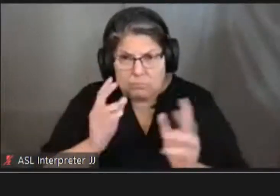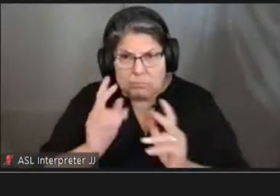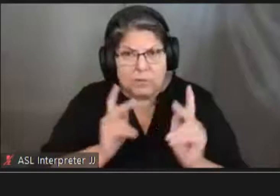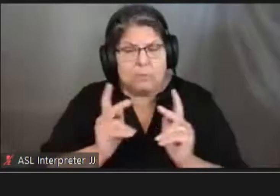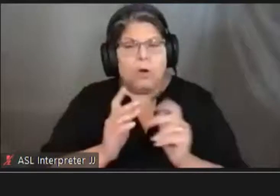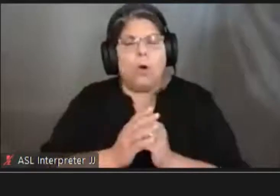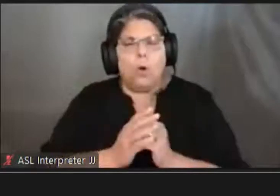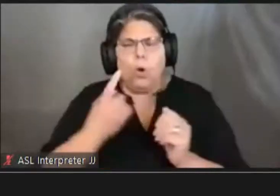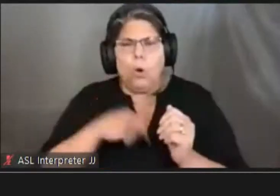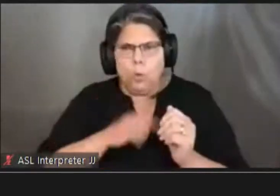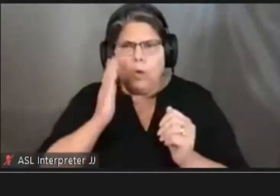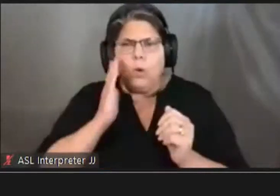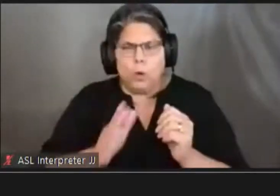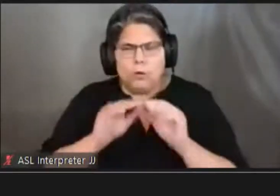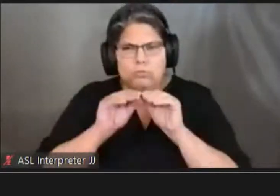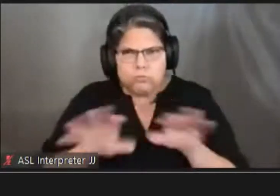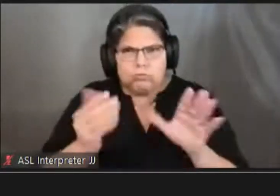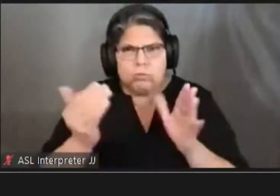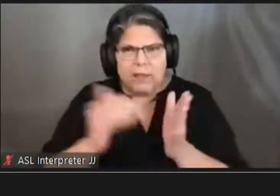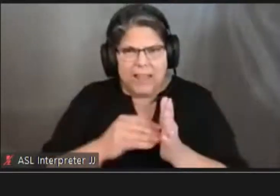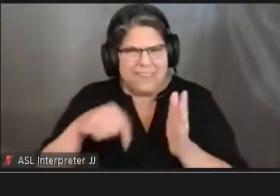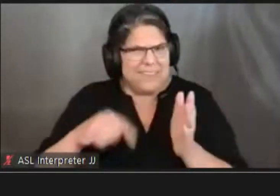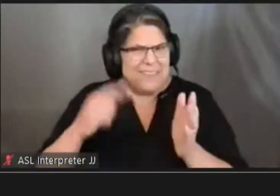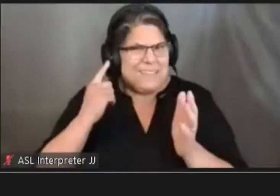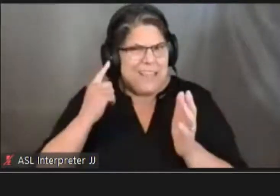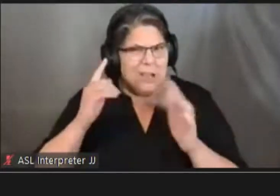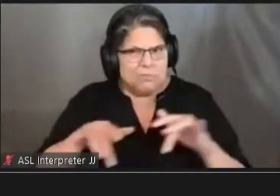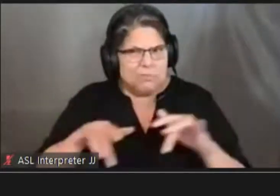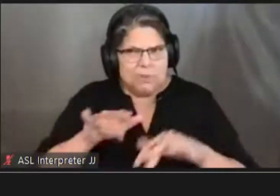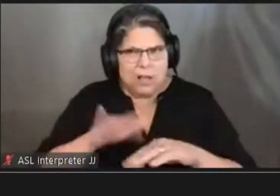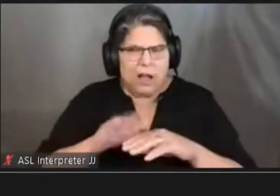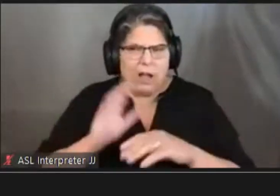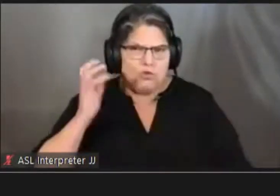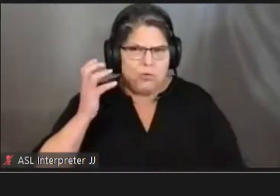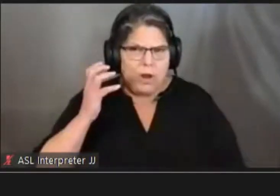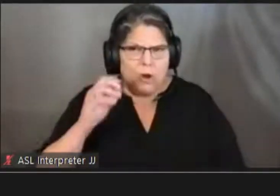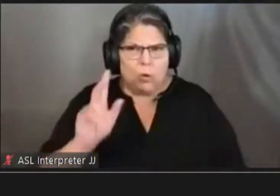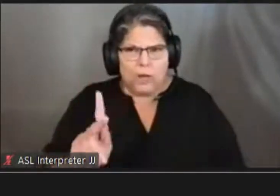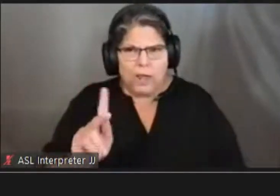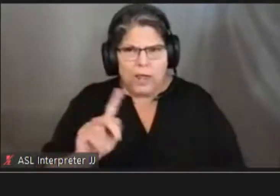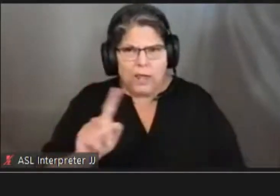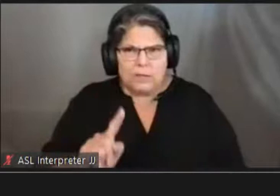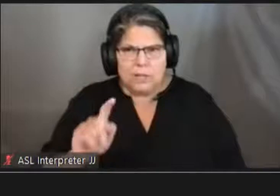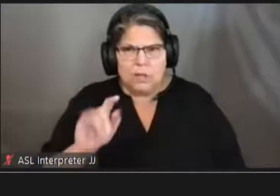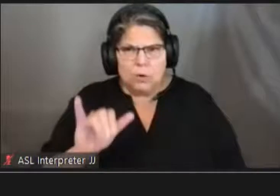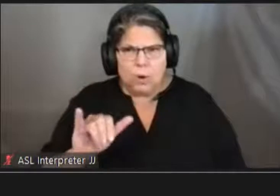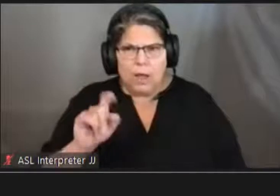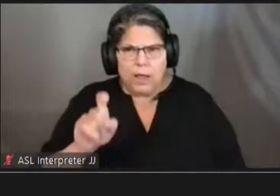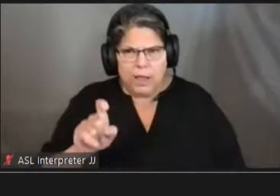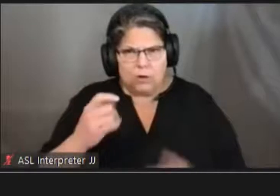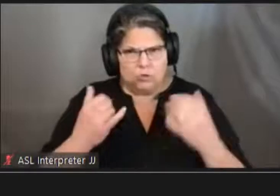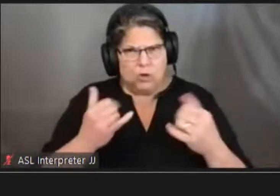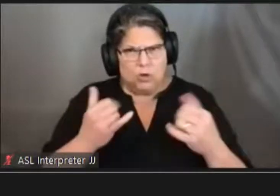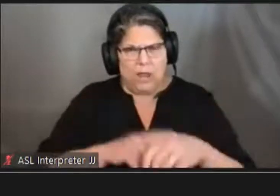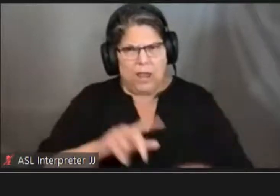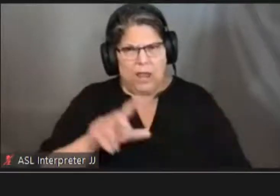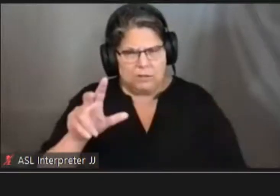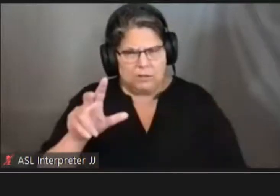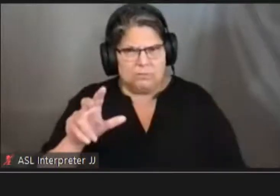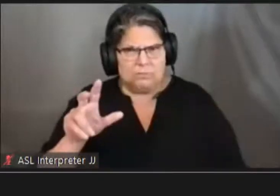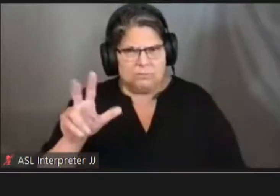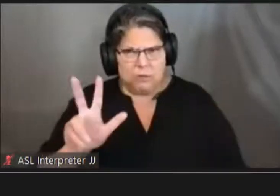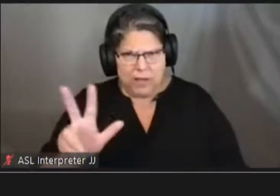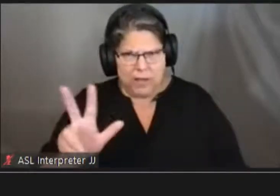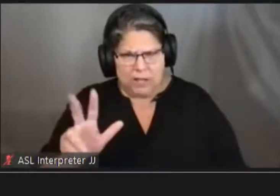be rebroadcasting the audio of this on KZYX at 3 o'clock today. So if you missed any 91.5 in Willits